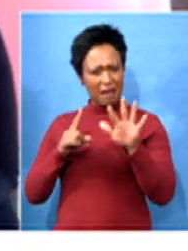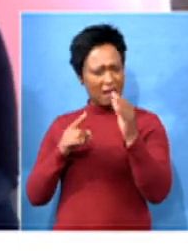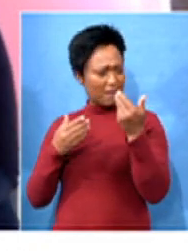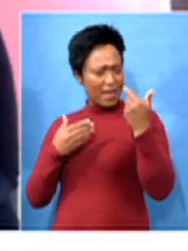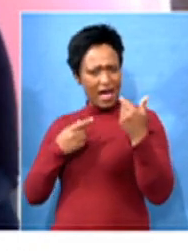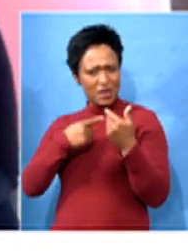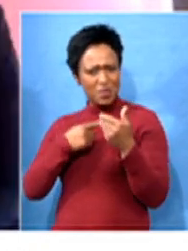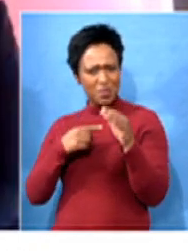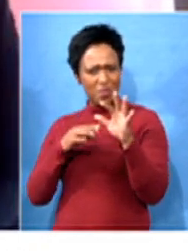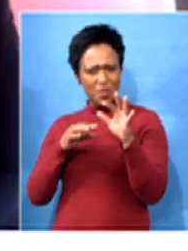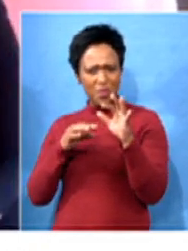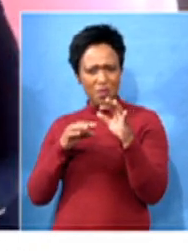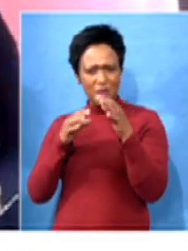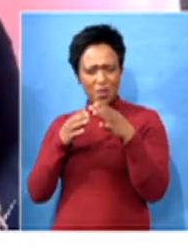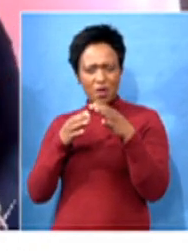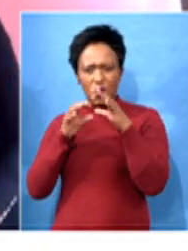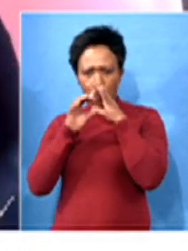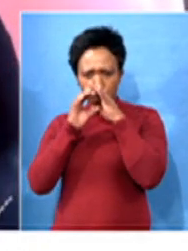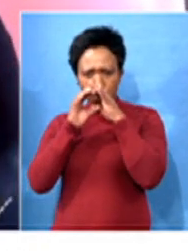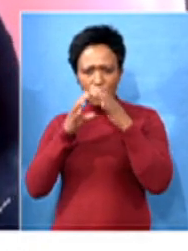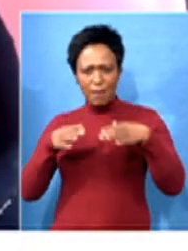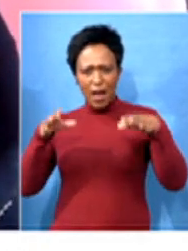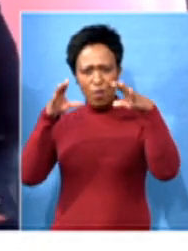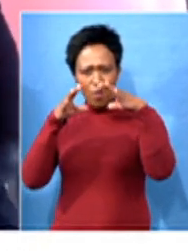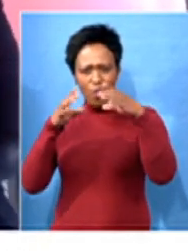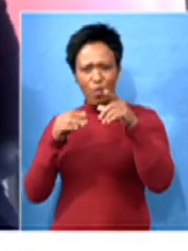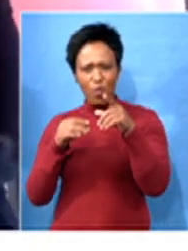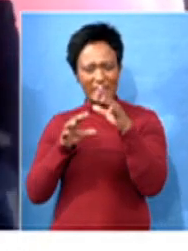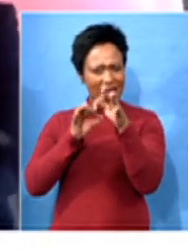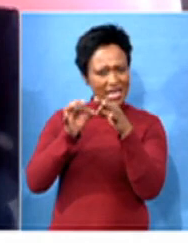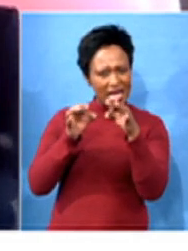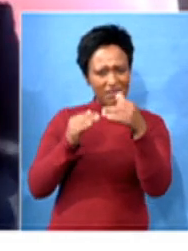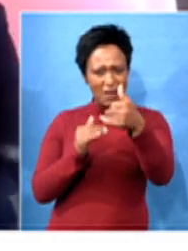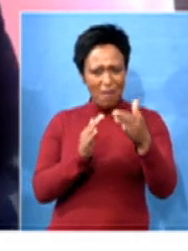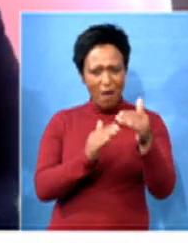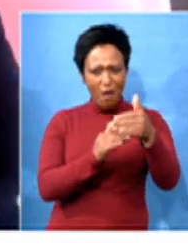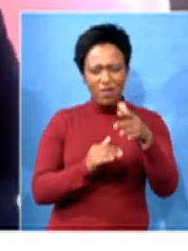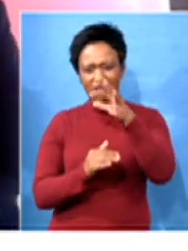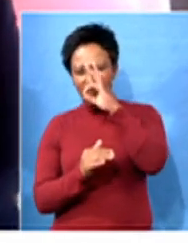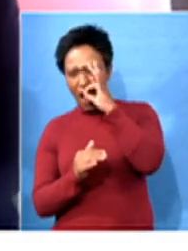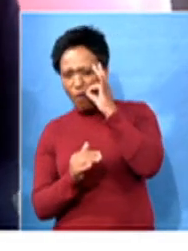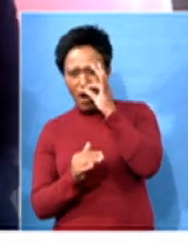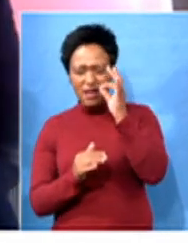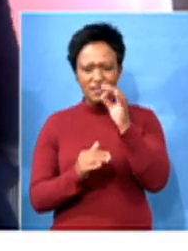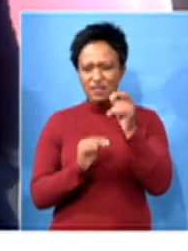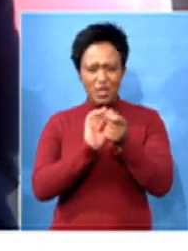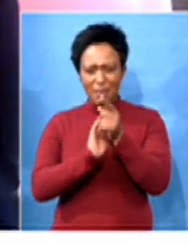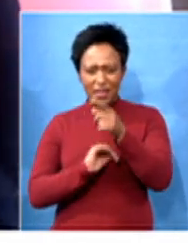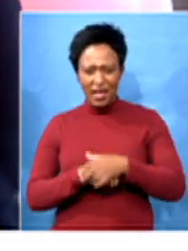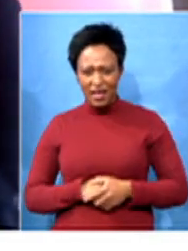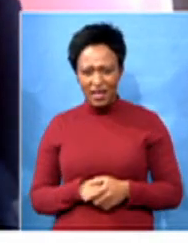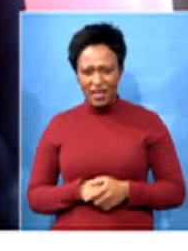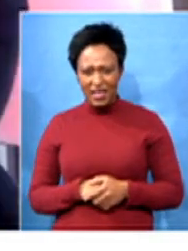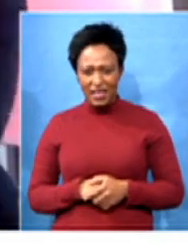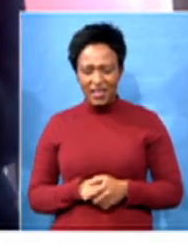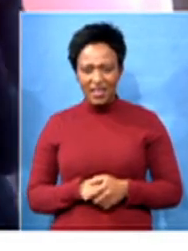the balloons, and it seems like gift boxes and flowers. What's going on there?